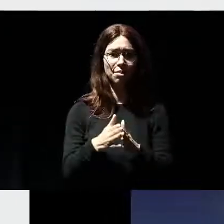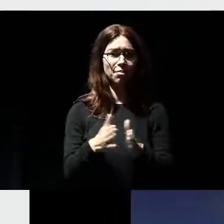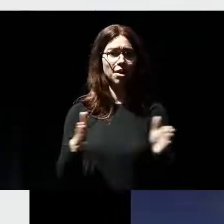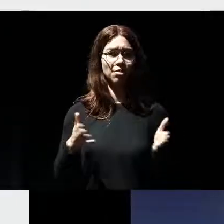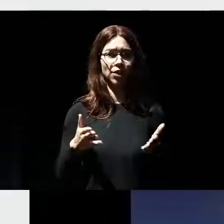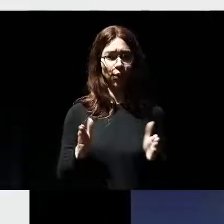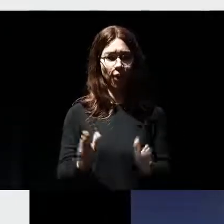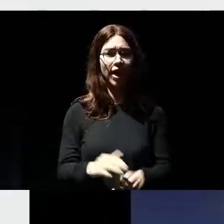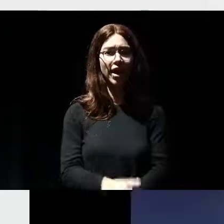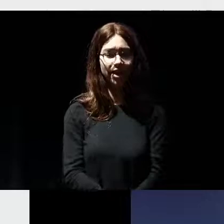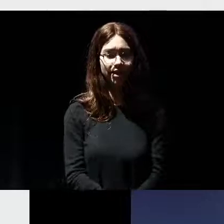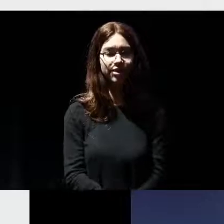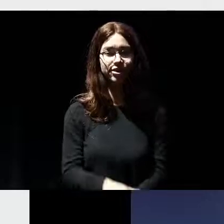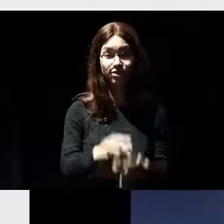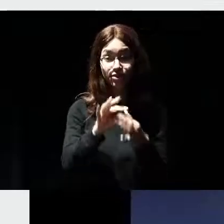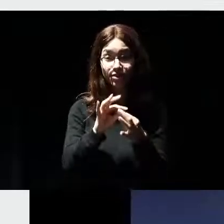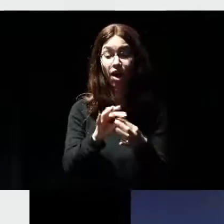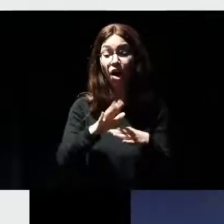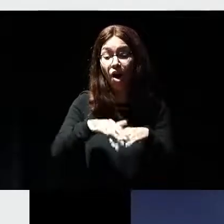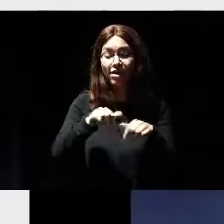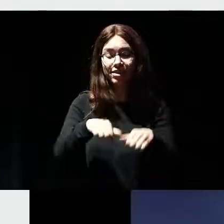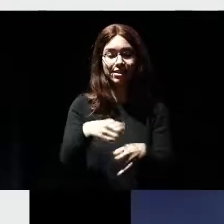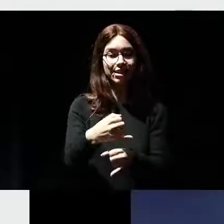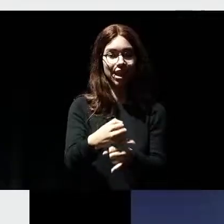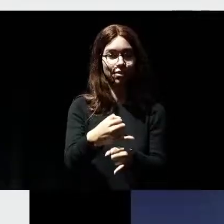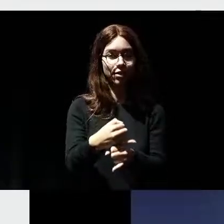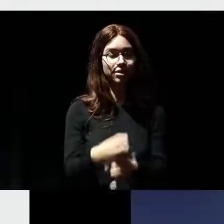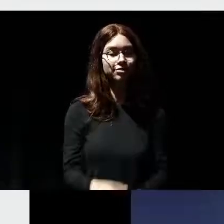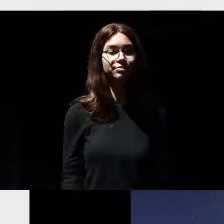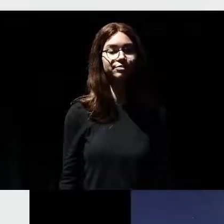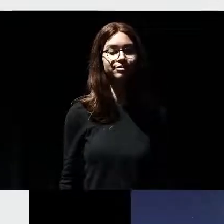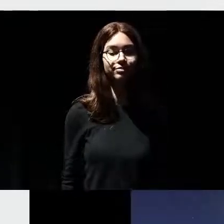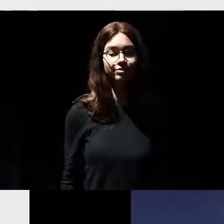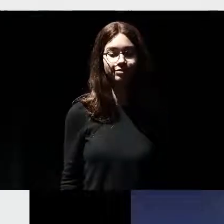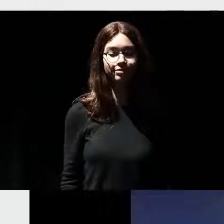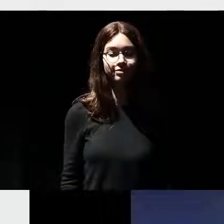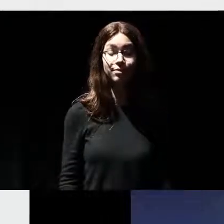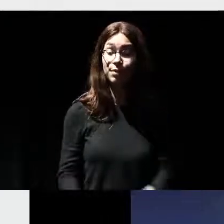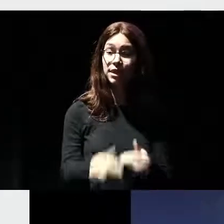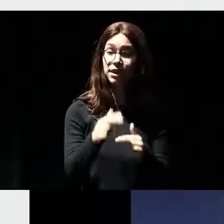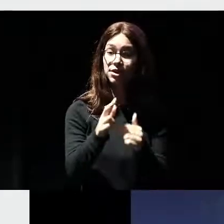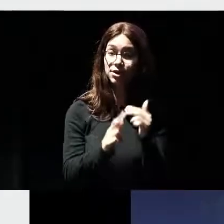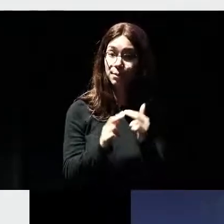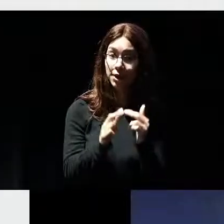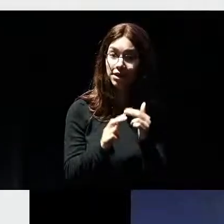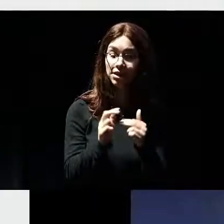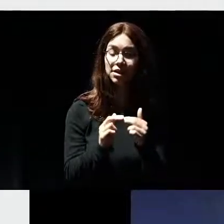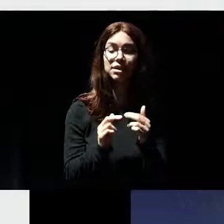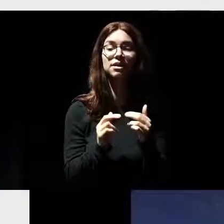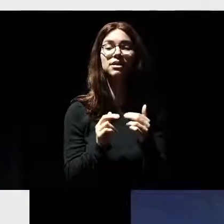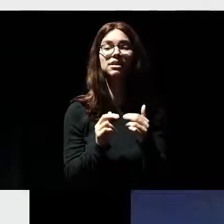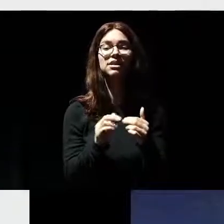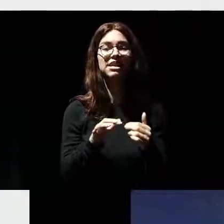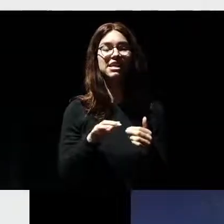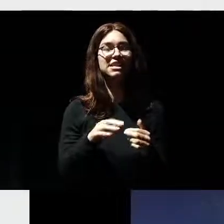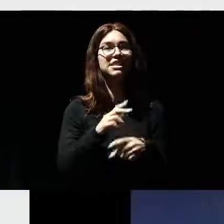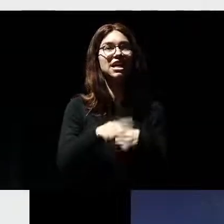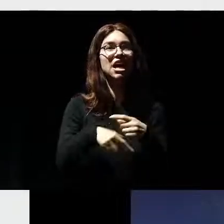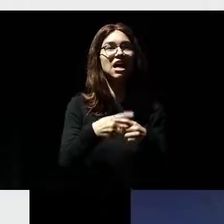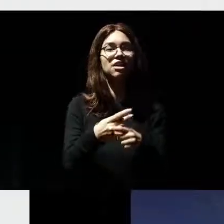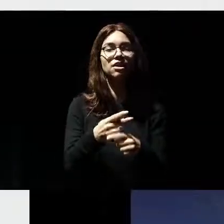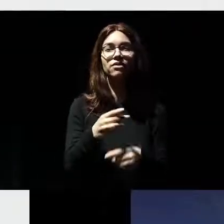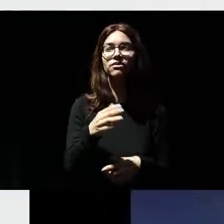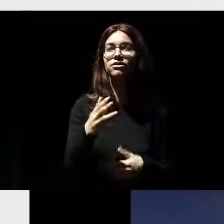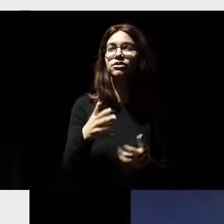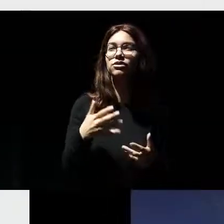ways around the campus. The building is, we're looking at the cladding of the building being a kind of fluted